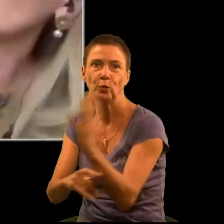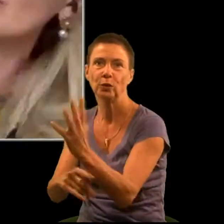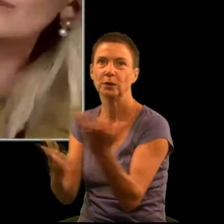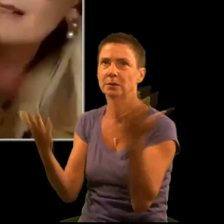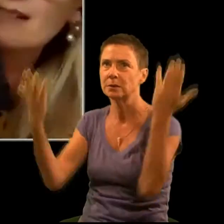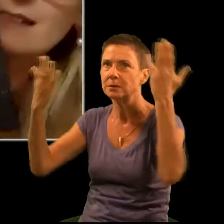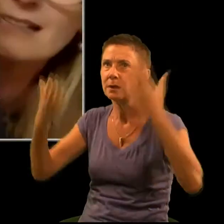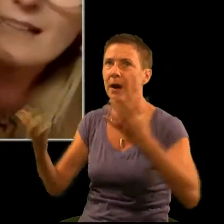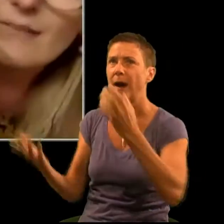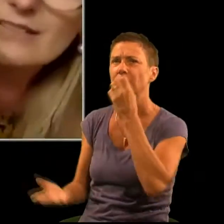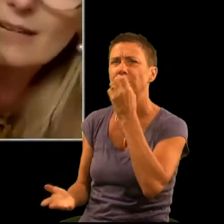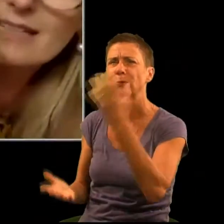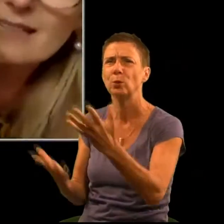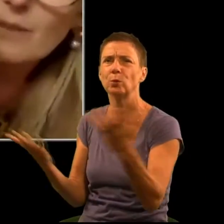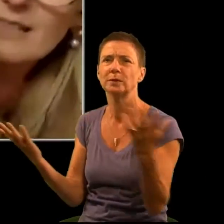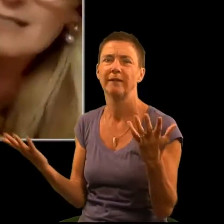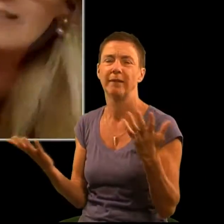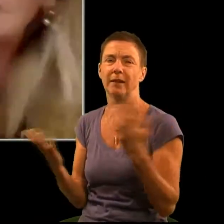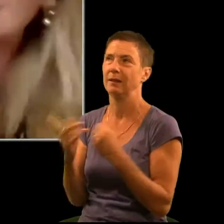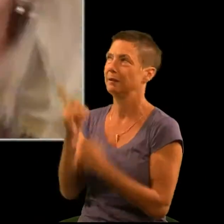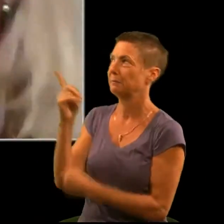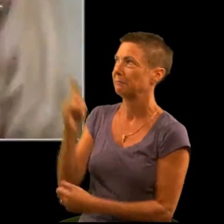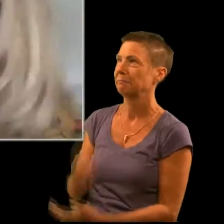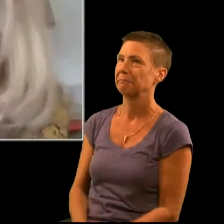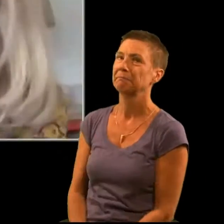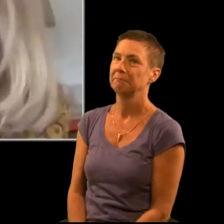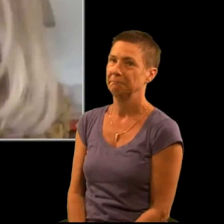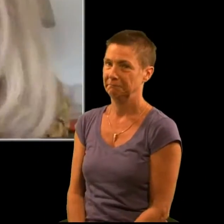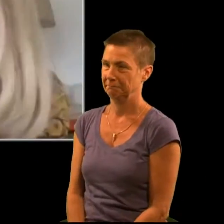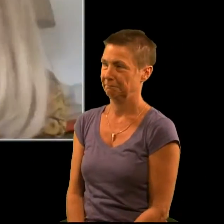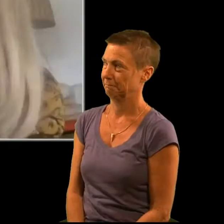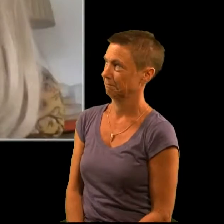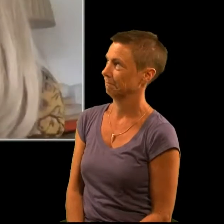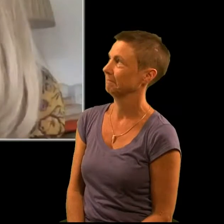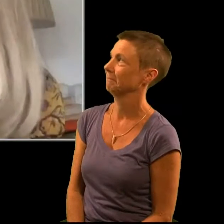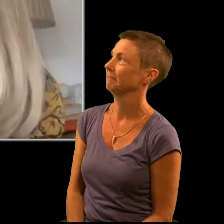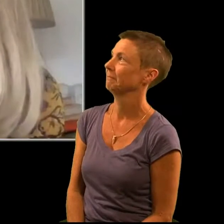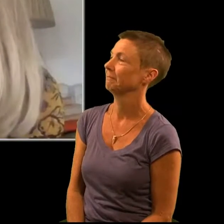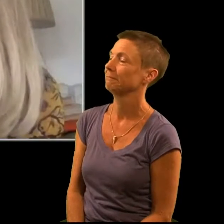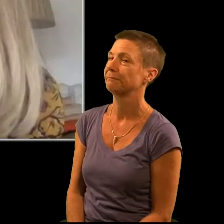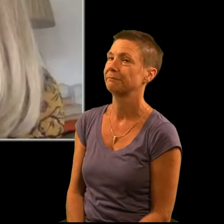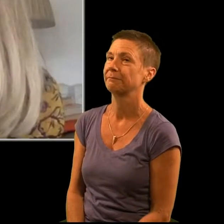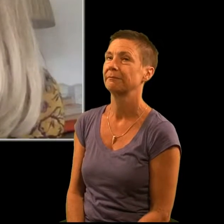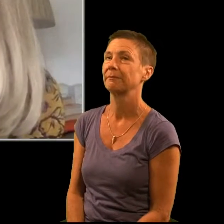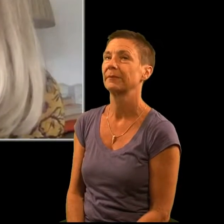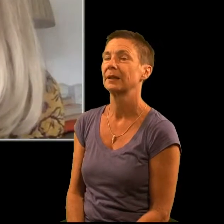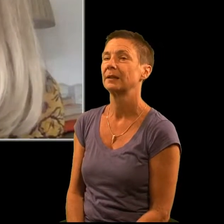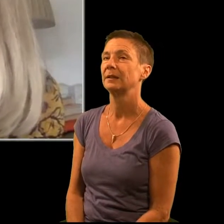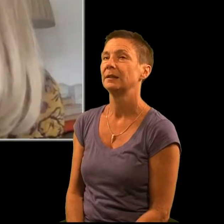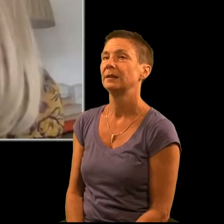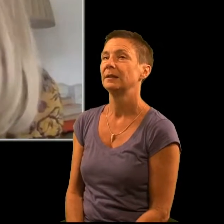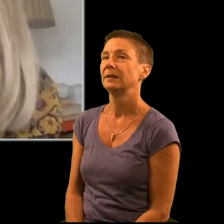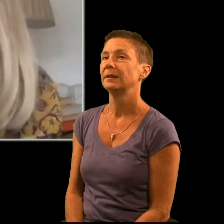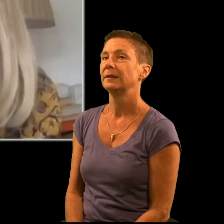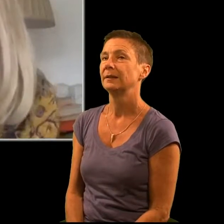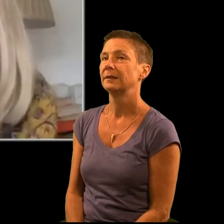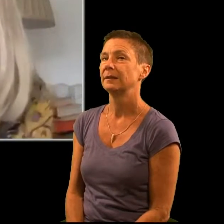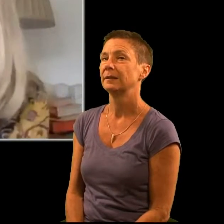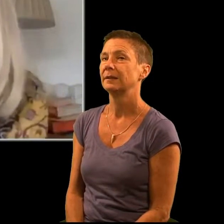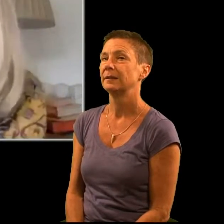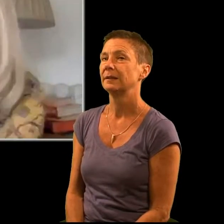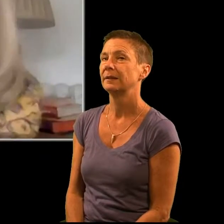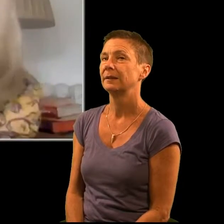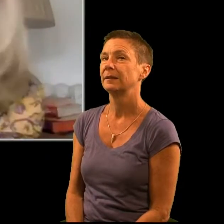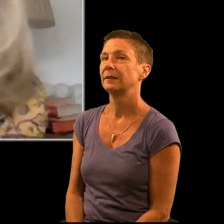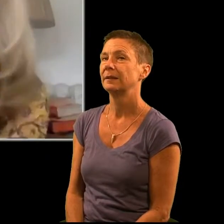a beautiful love is greater than witches underneath. At the beginning, it starts like all my books.